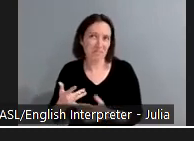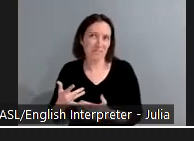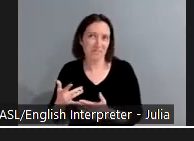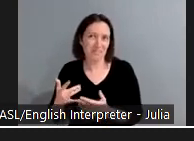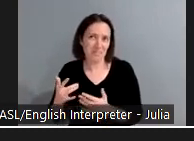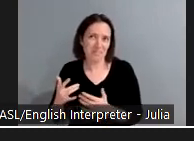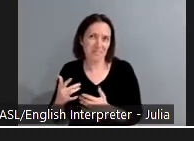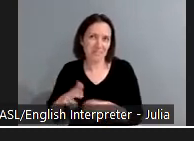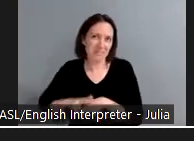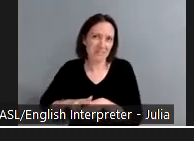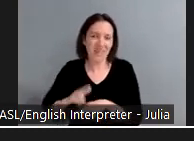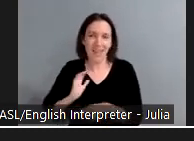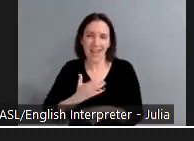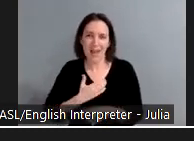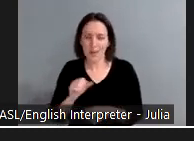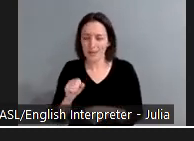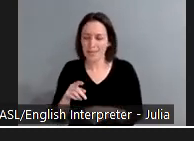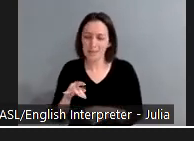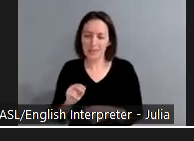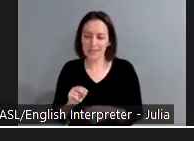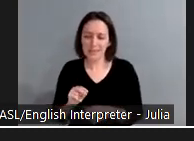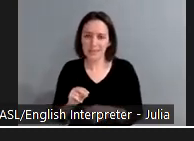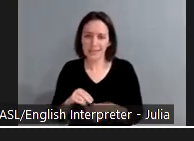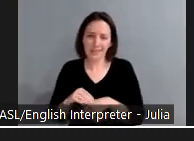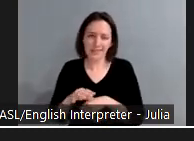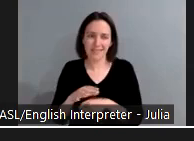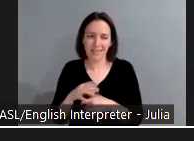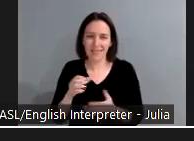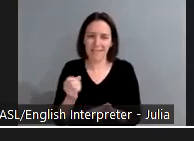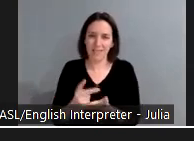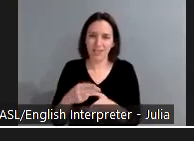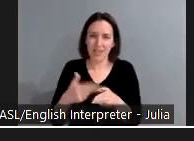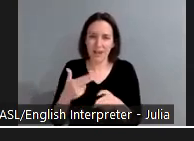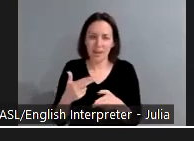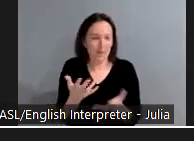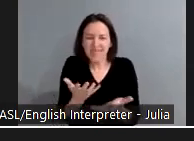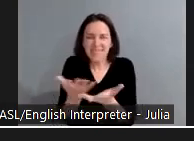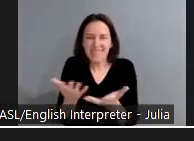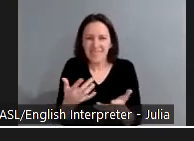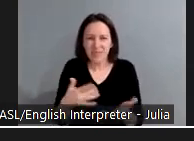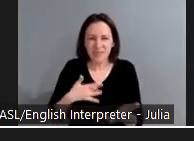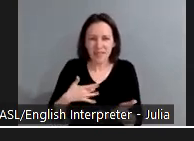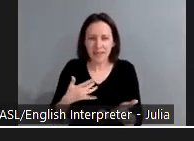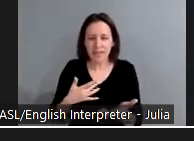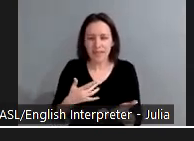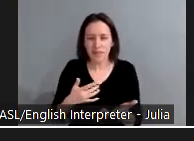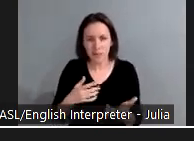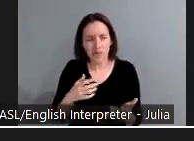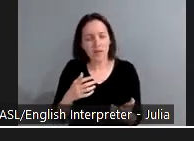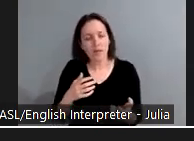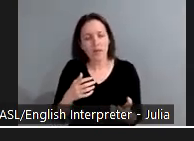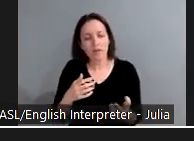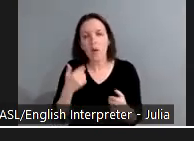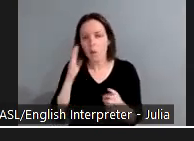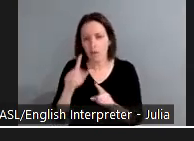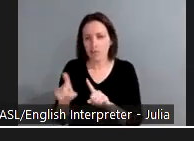the official name of the Summer EBT program, and we want to hear from you first. So we're gonna do a